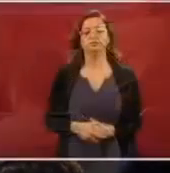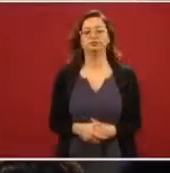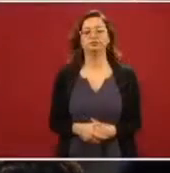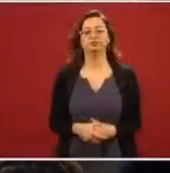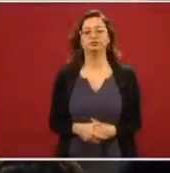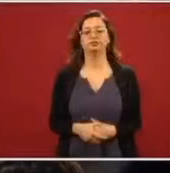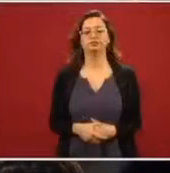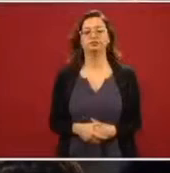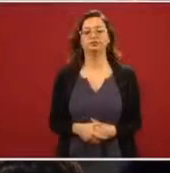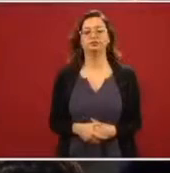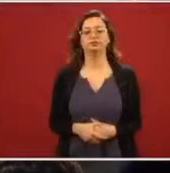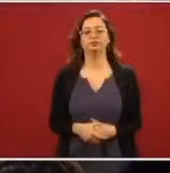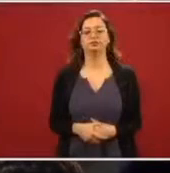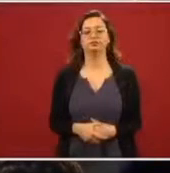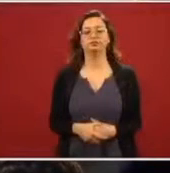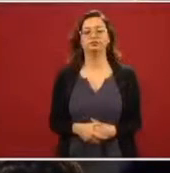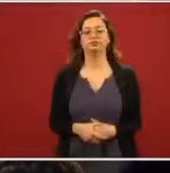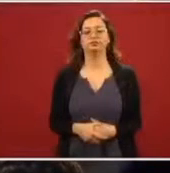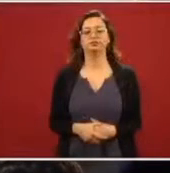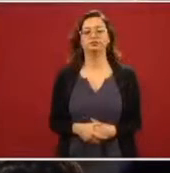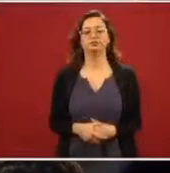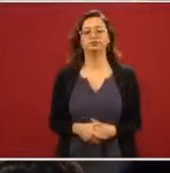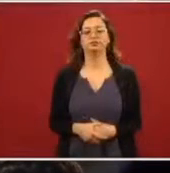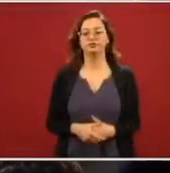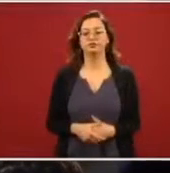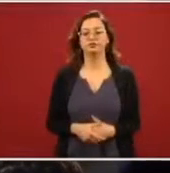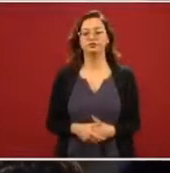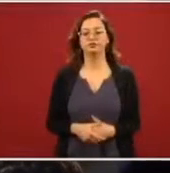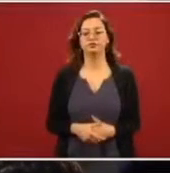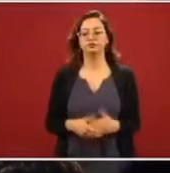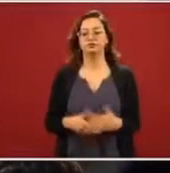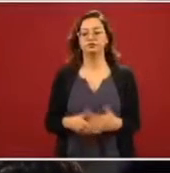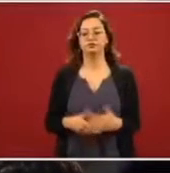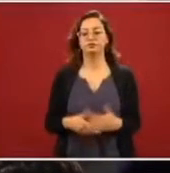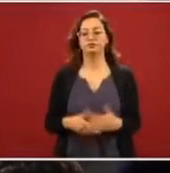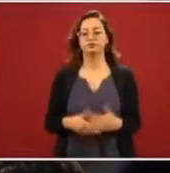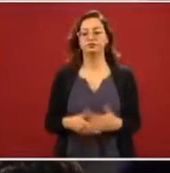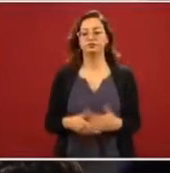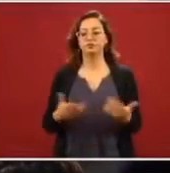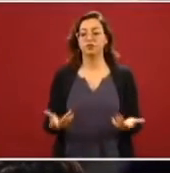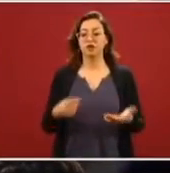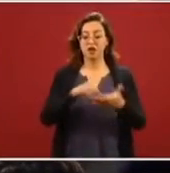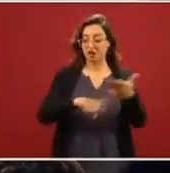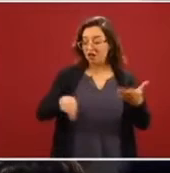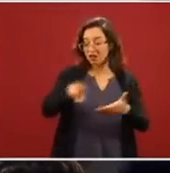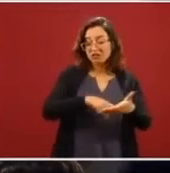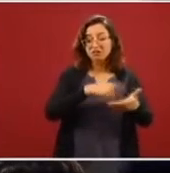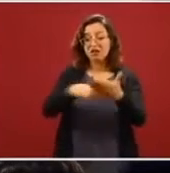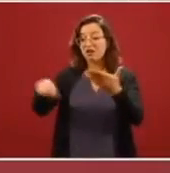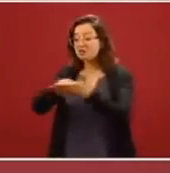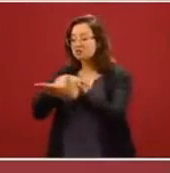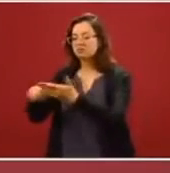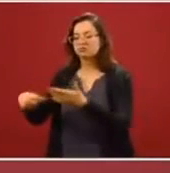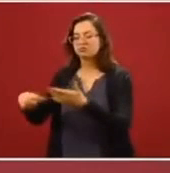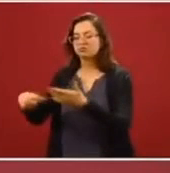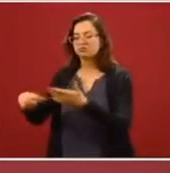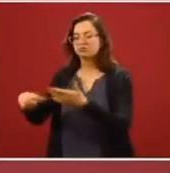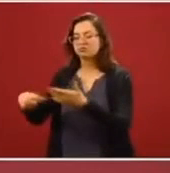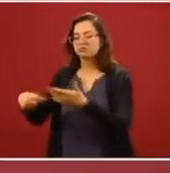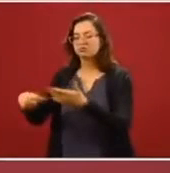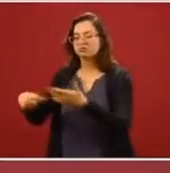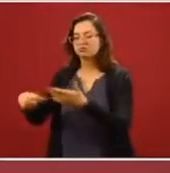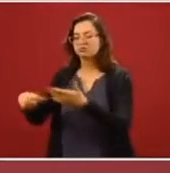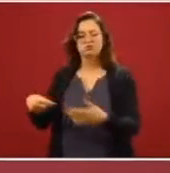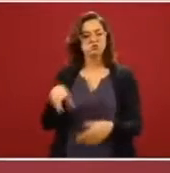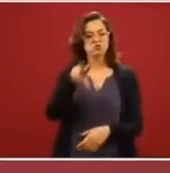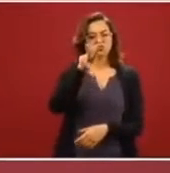sociales government, social, o privadas. or private. Tercero, Third